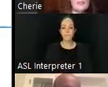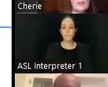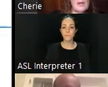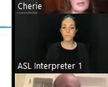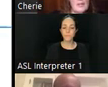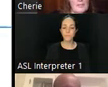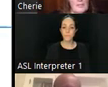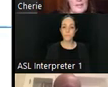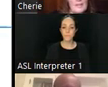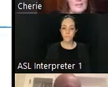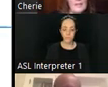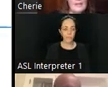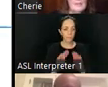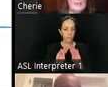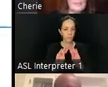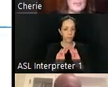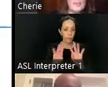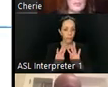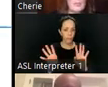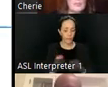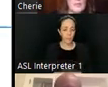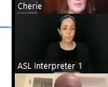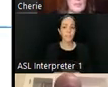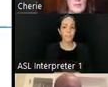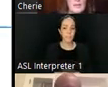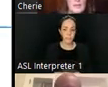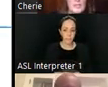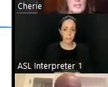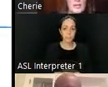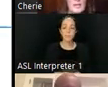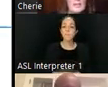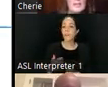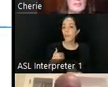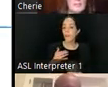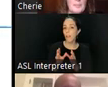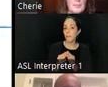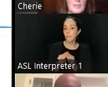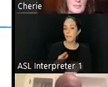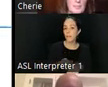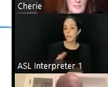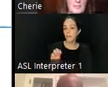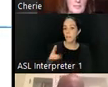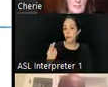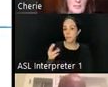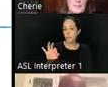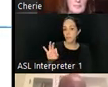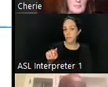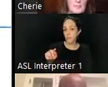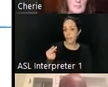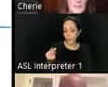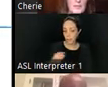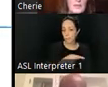Just kind of clarifying. So there was a meeting on March 9 and people accepted